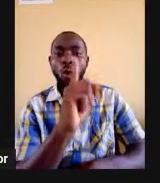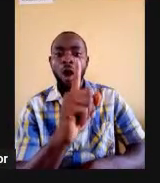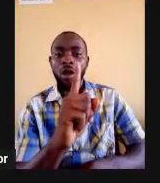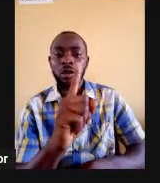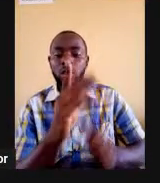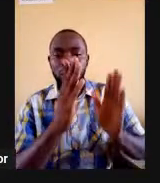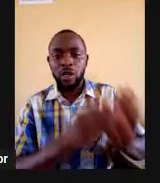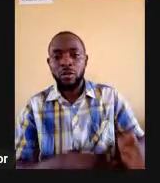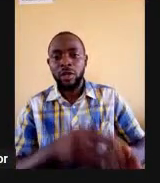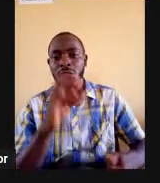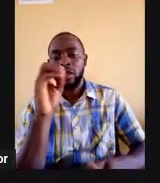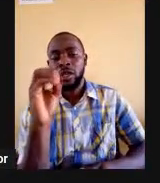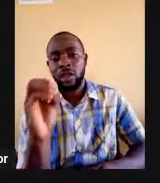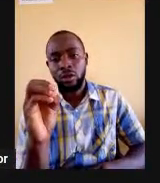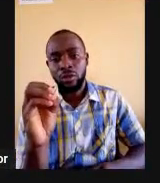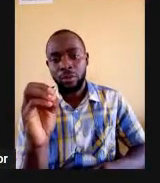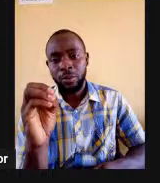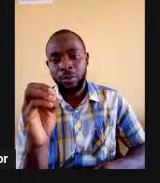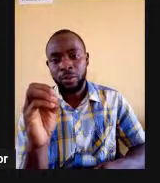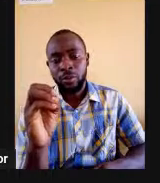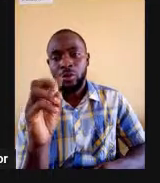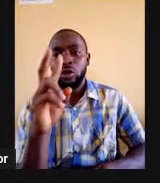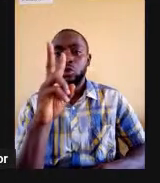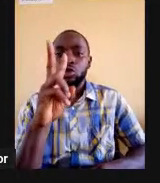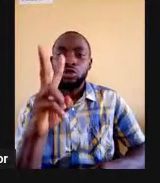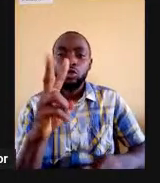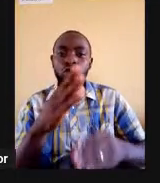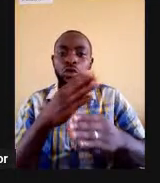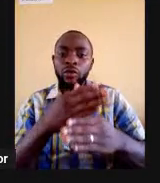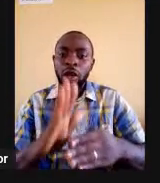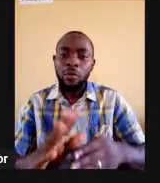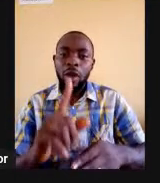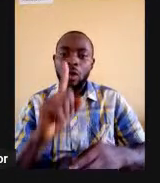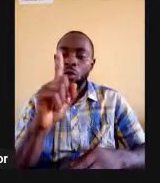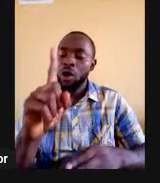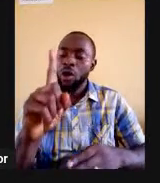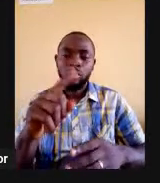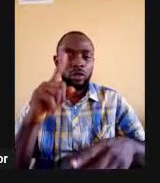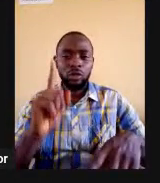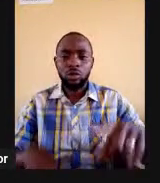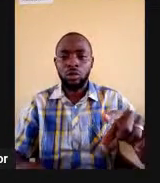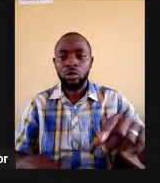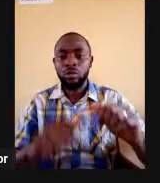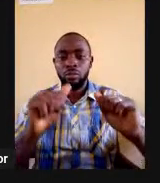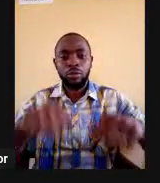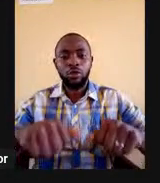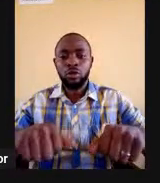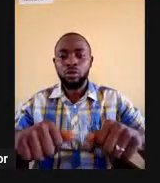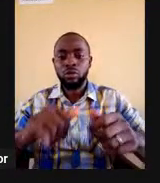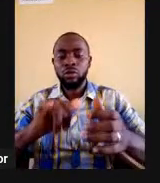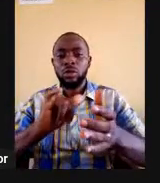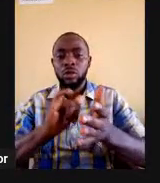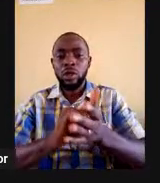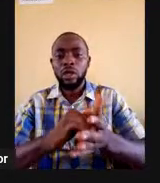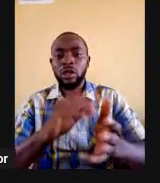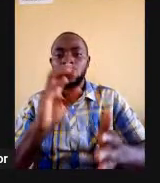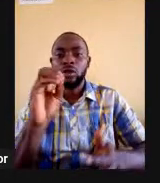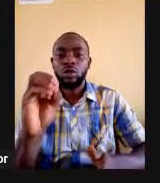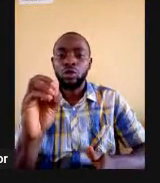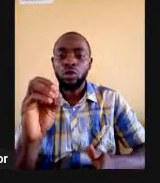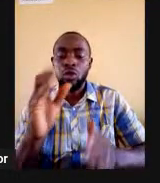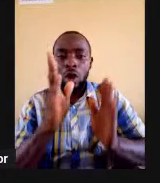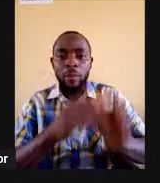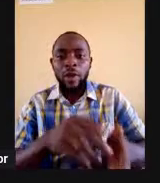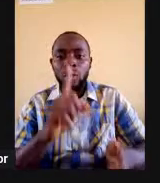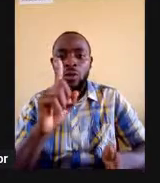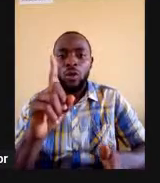now 2 divided by 1, which is impossible. 2 cannot divide 1. So that will be 0 remaining 1. So that one